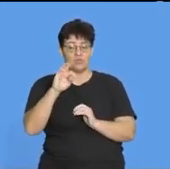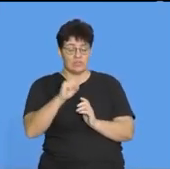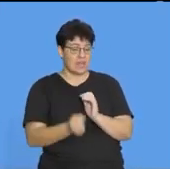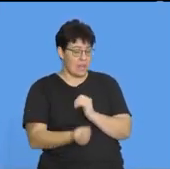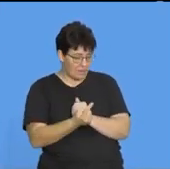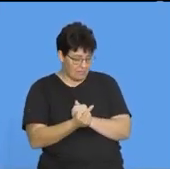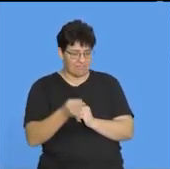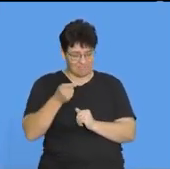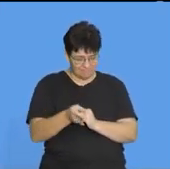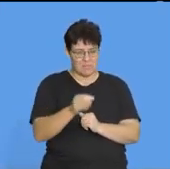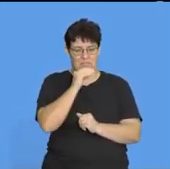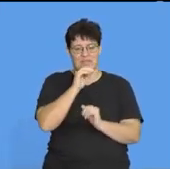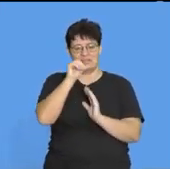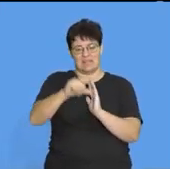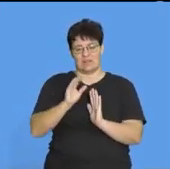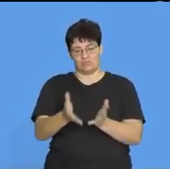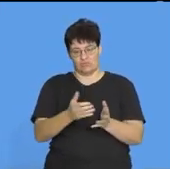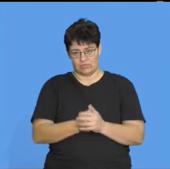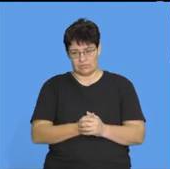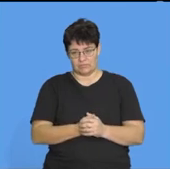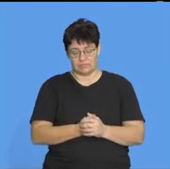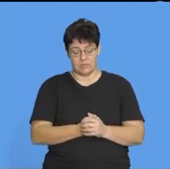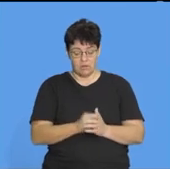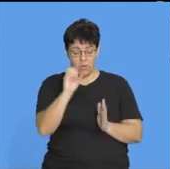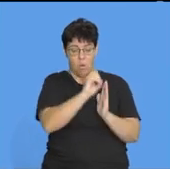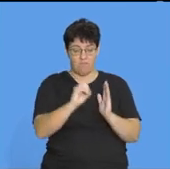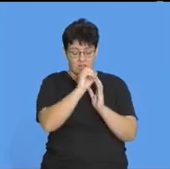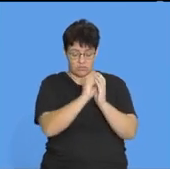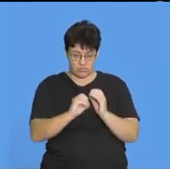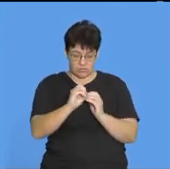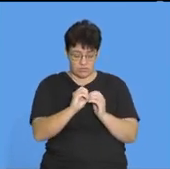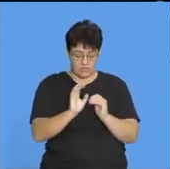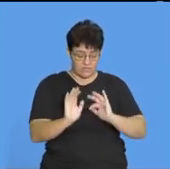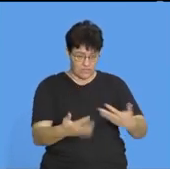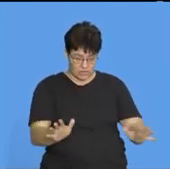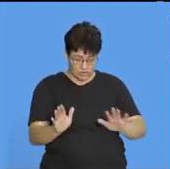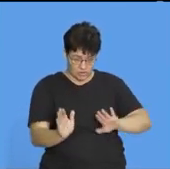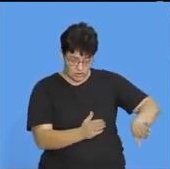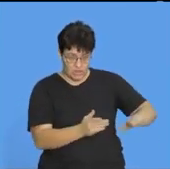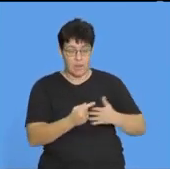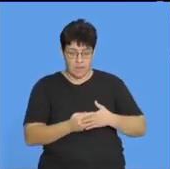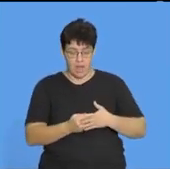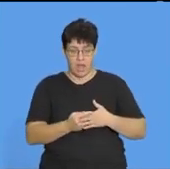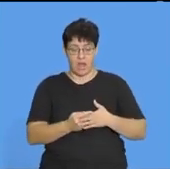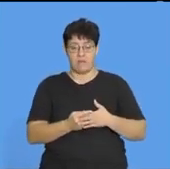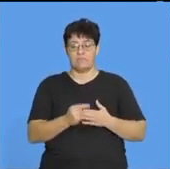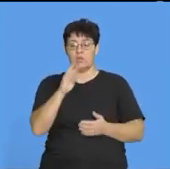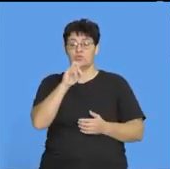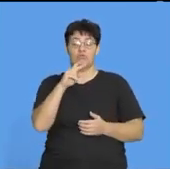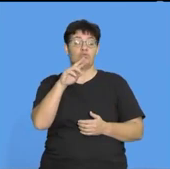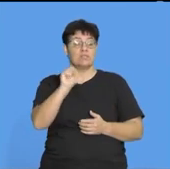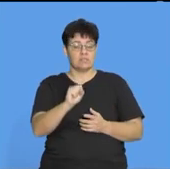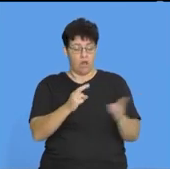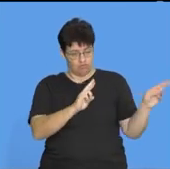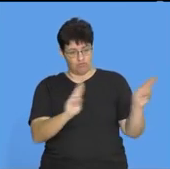cycle. After ovulation, the uterus must be ready for implantation and